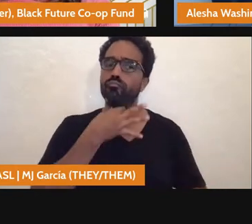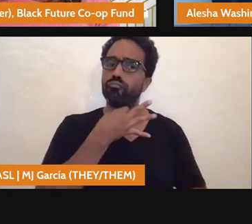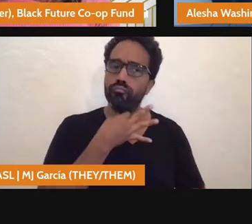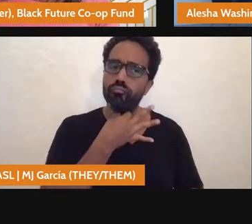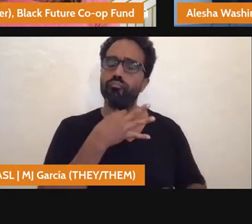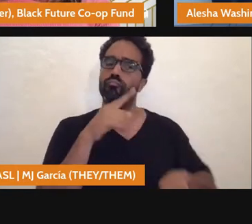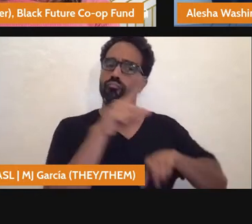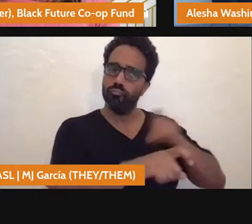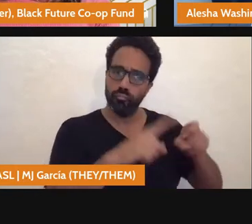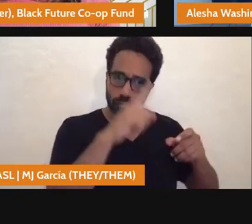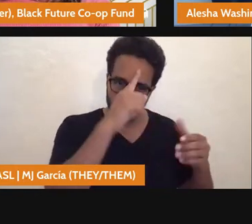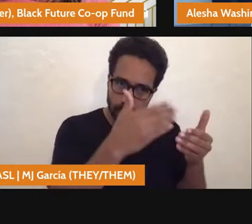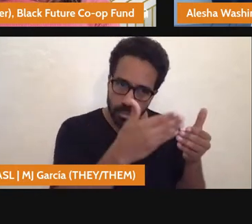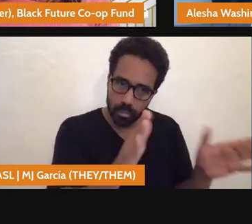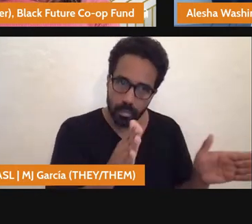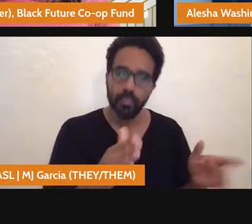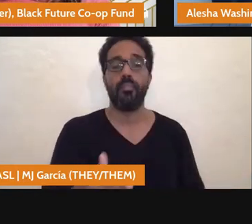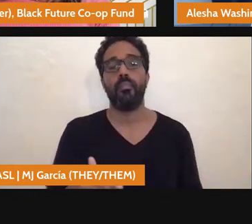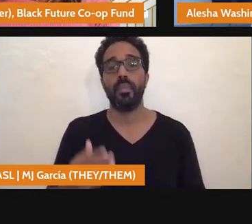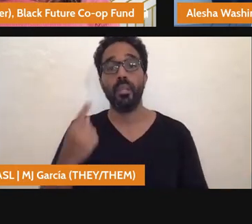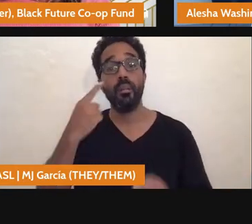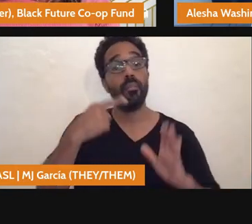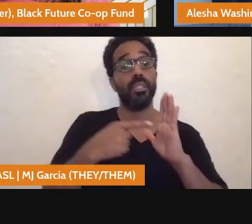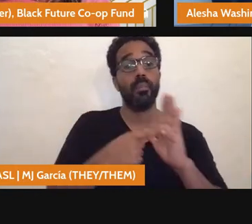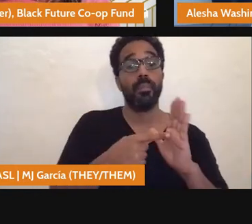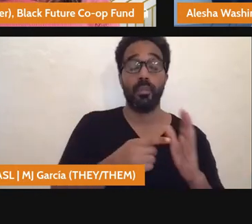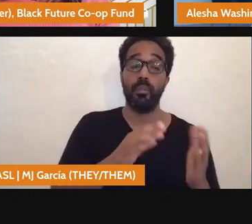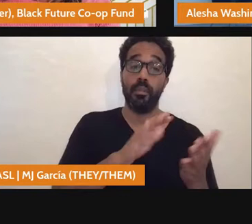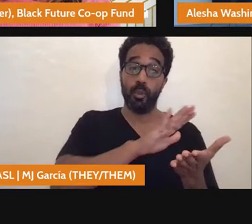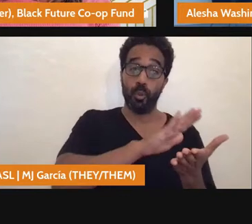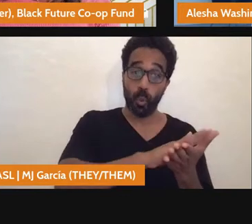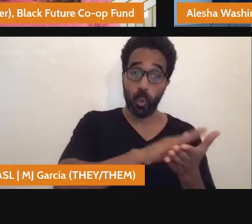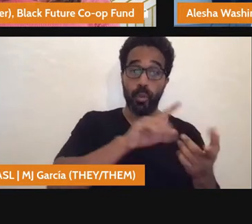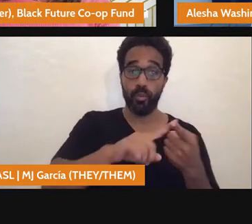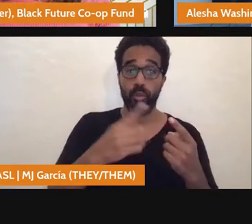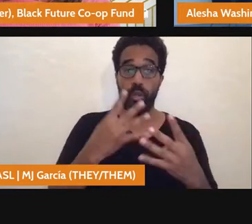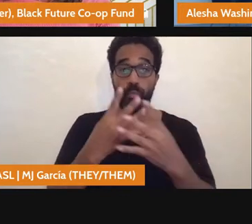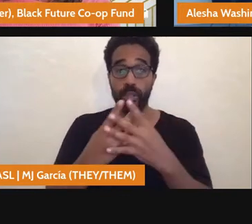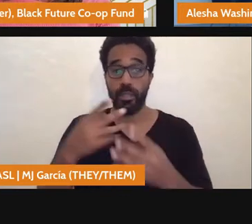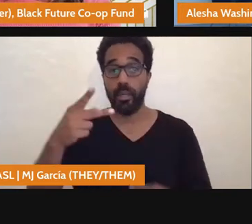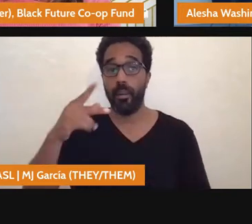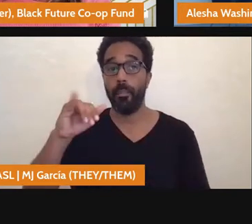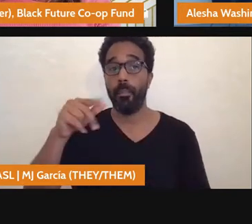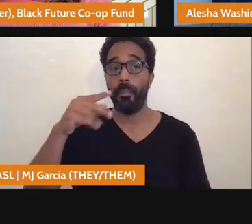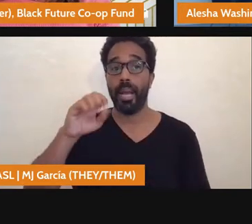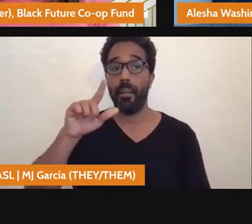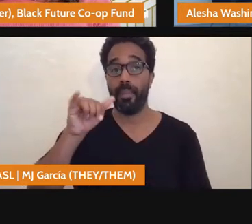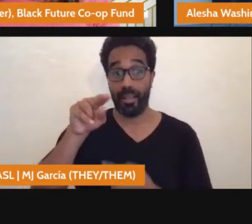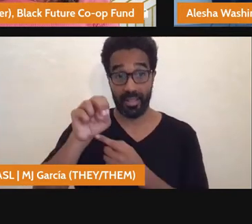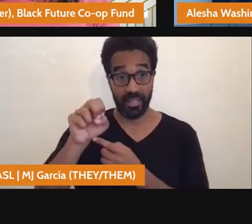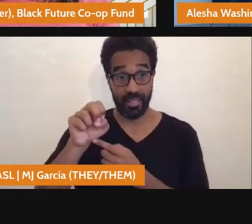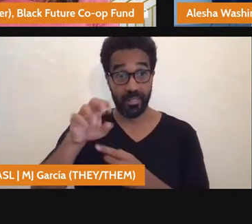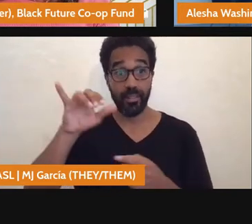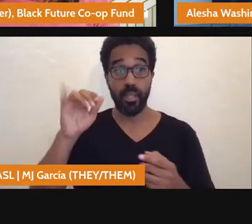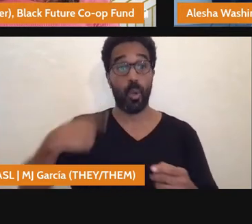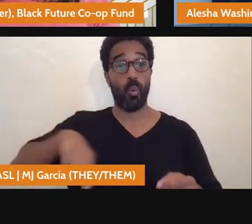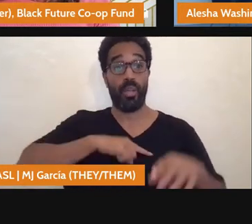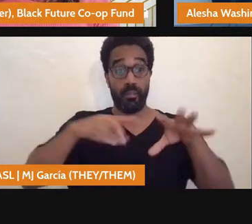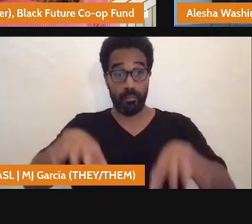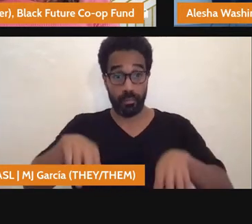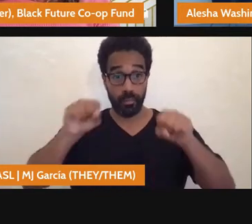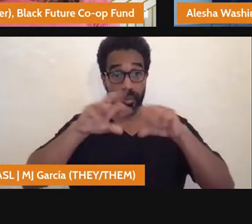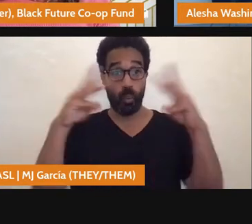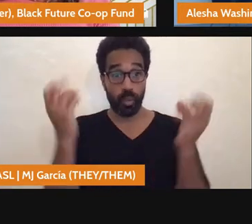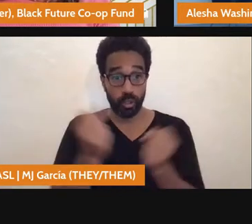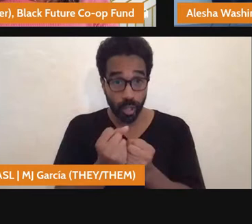solutions to the school to prison pipeline this past year. And we did what we called school to prison pipeline 101 for our members who all